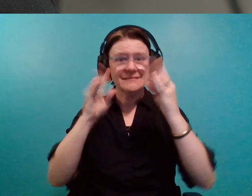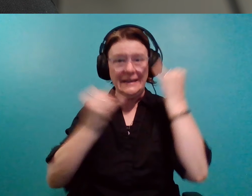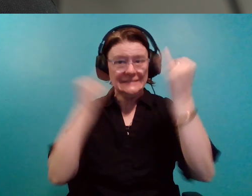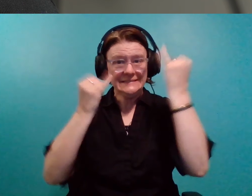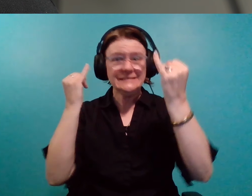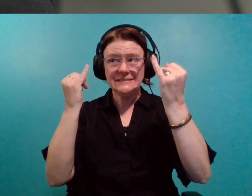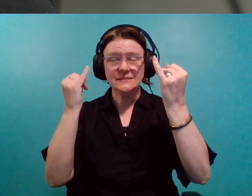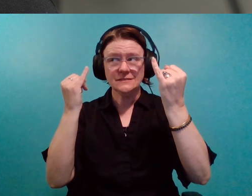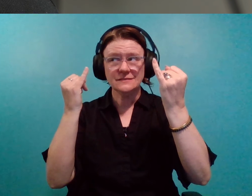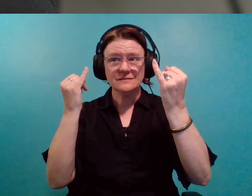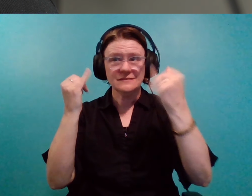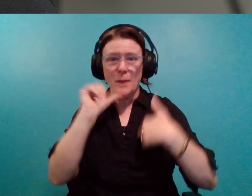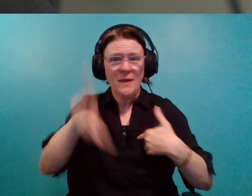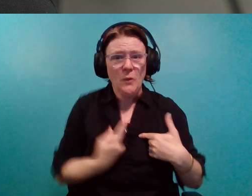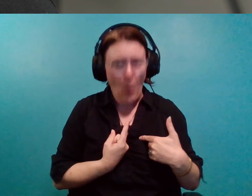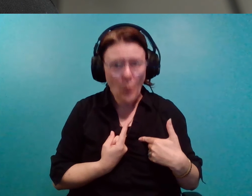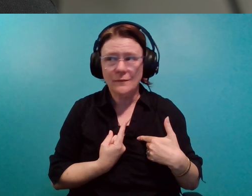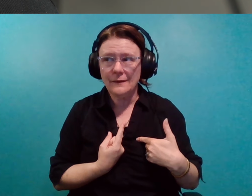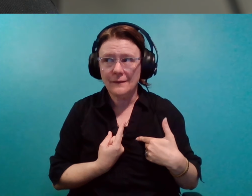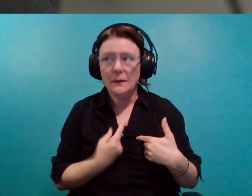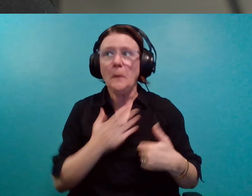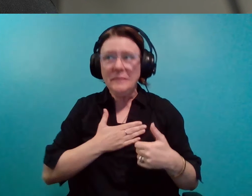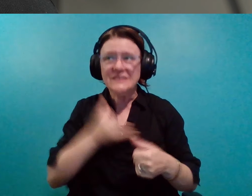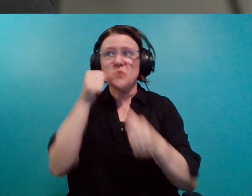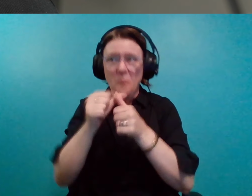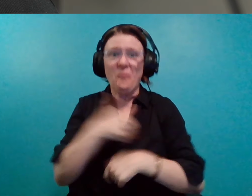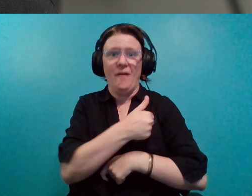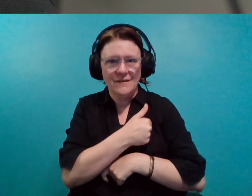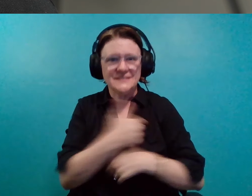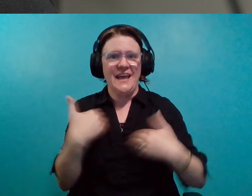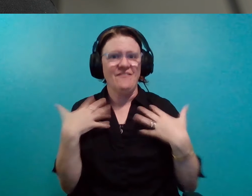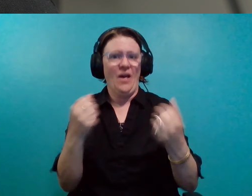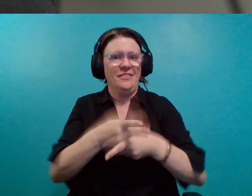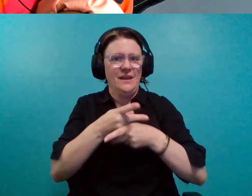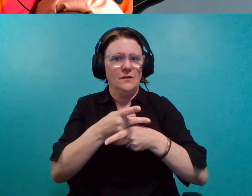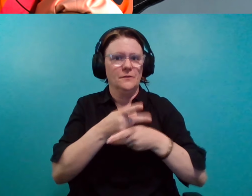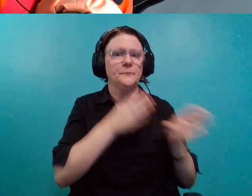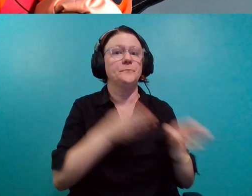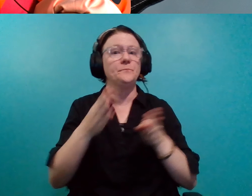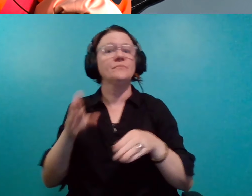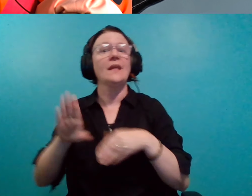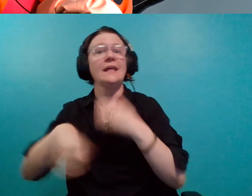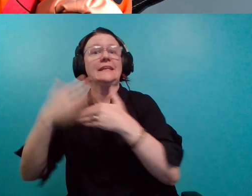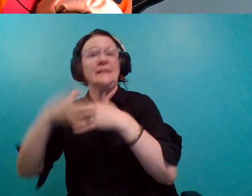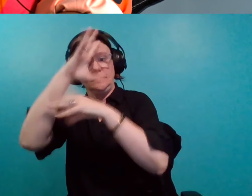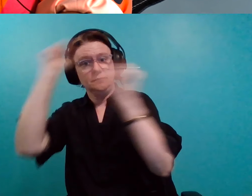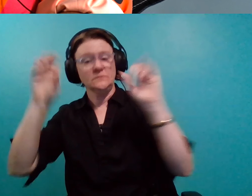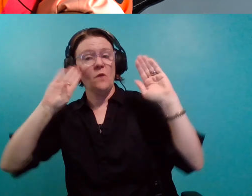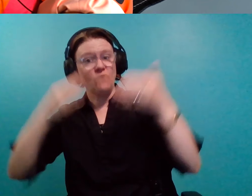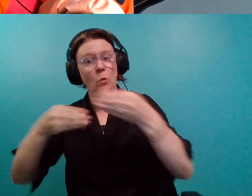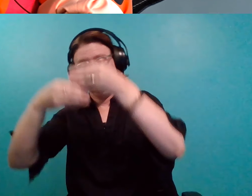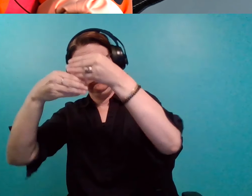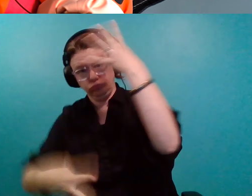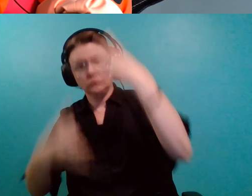of many people who has these concerns about, you know, tons of healthcare needs. I would say the next commander-in-chief needs to focus